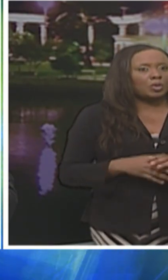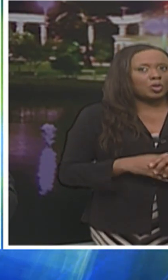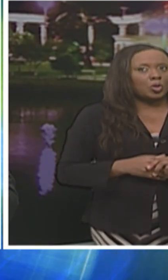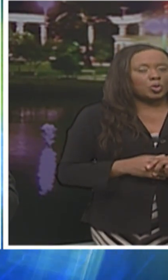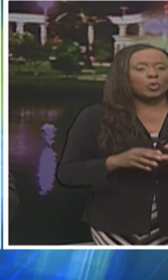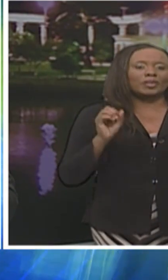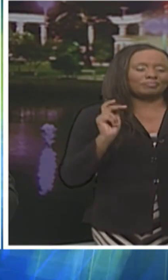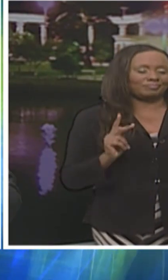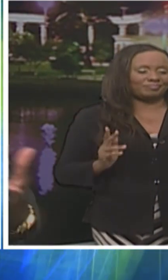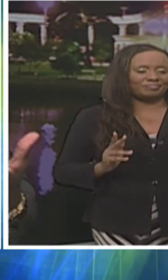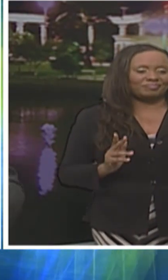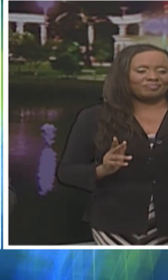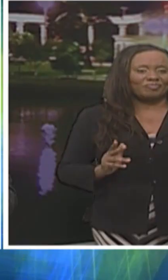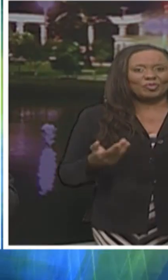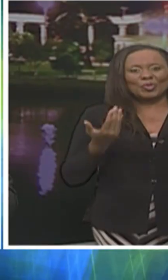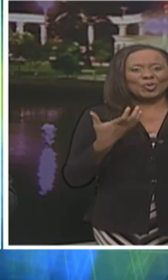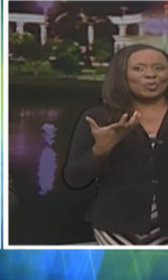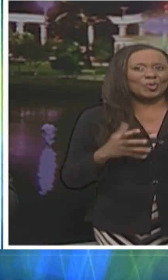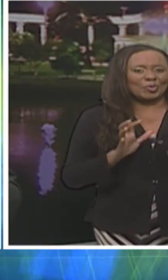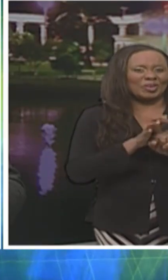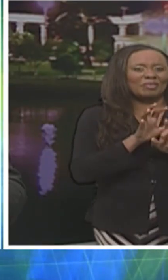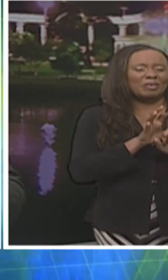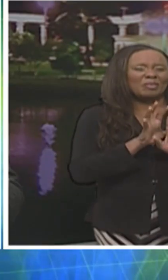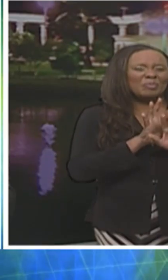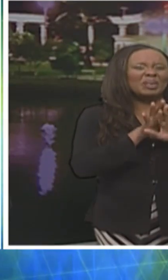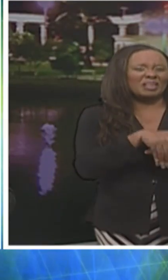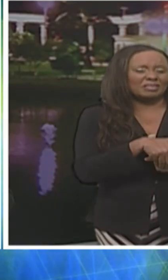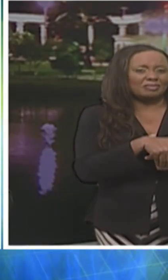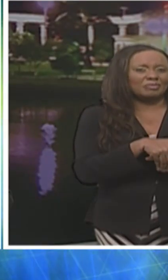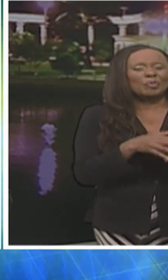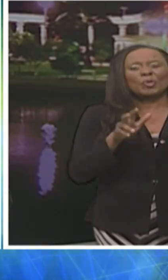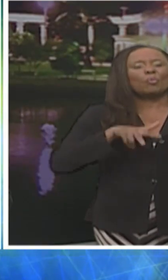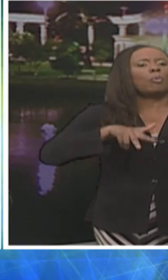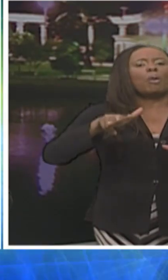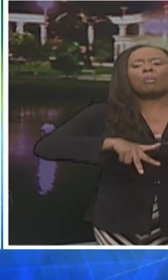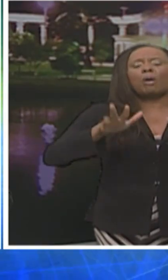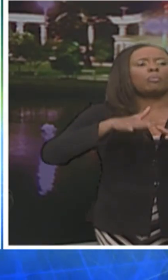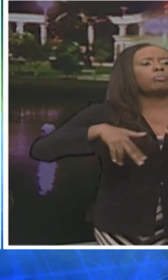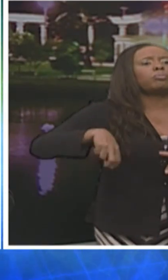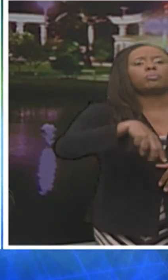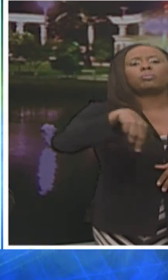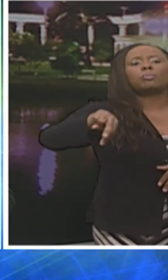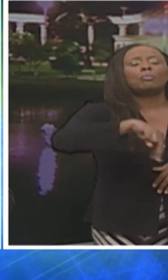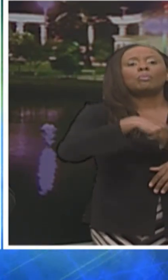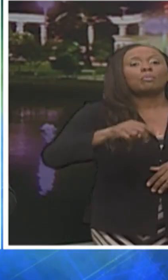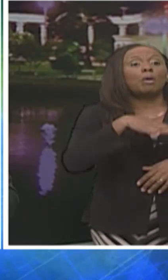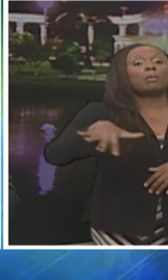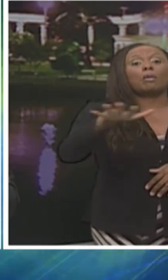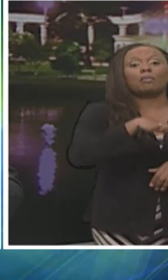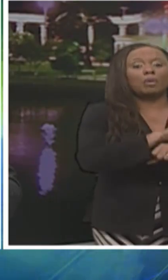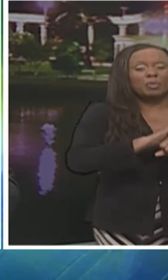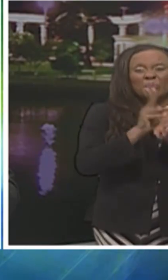can't pretend. You walk the length and breadth of Barbados and you know that this issue of sewage on the south coast is a hot button topic.